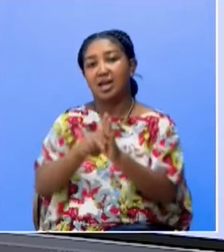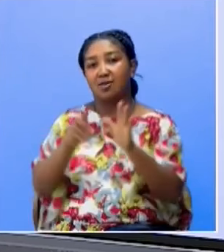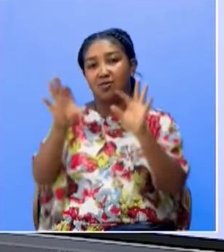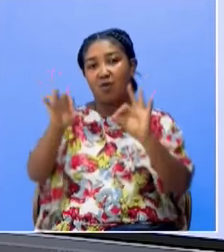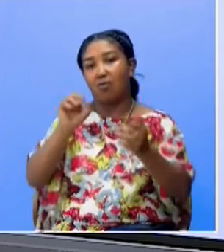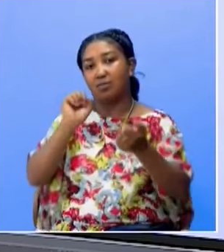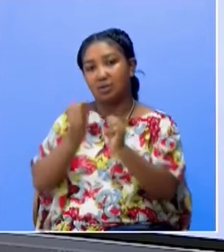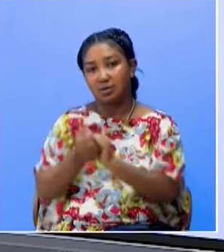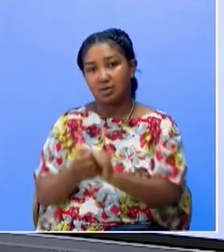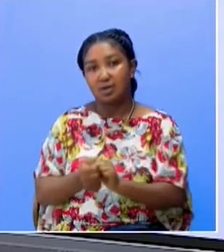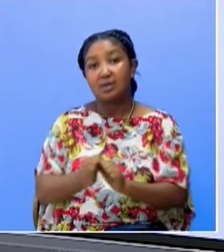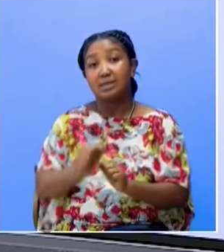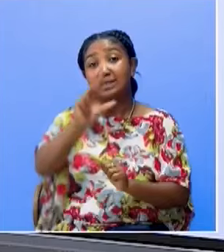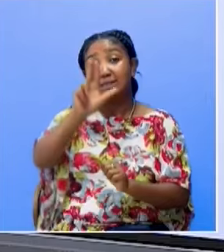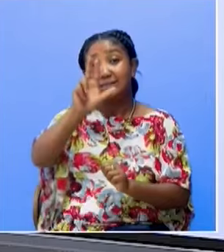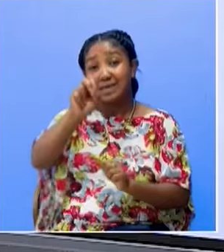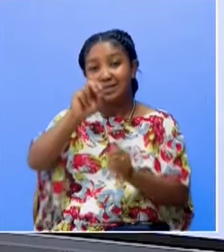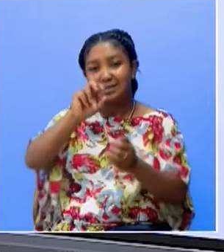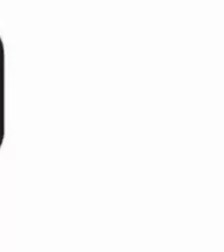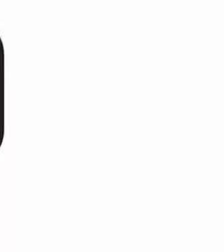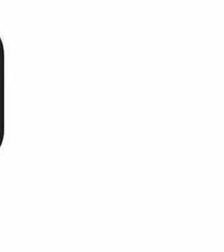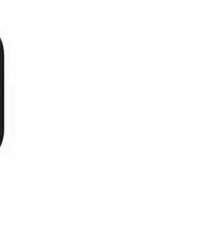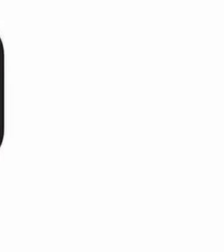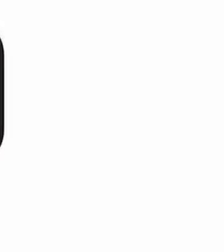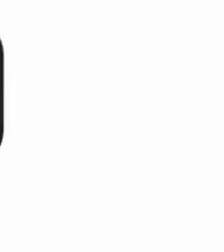You have only 30 seconds.